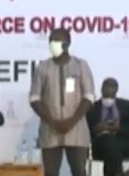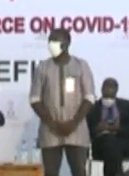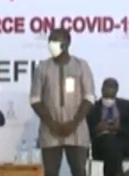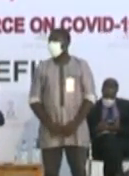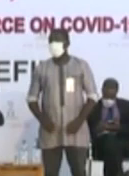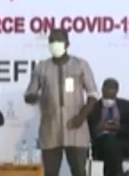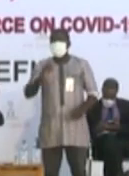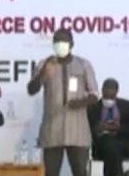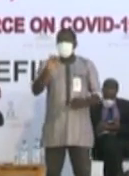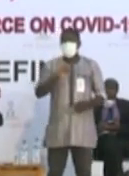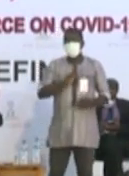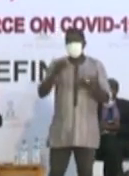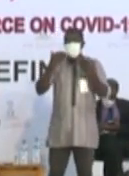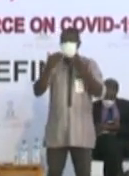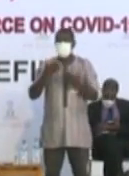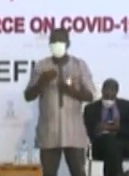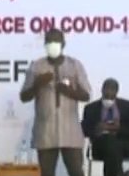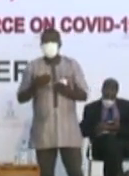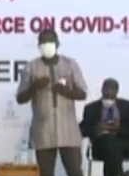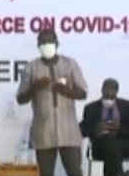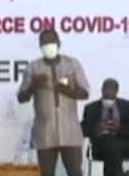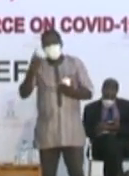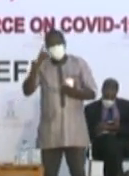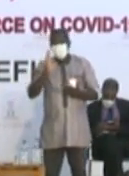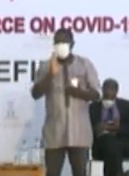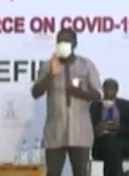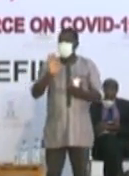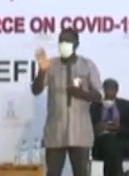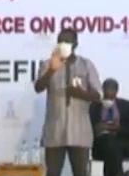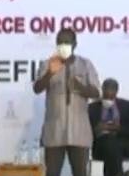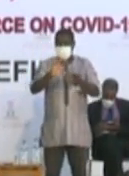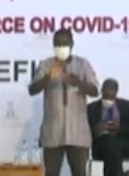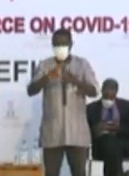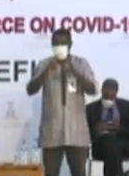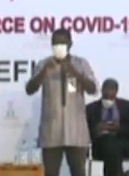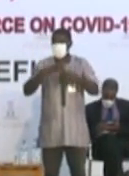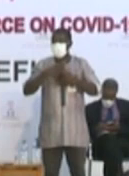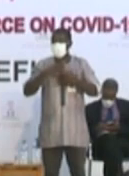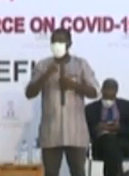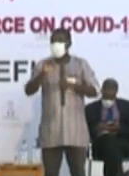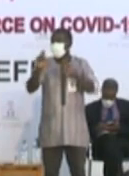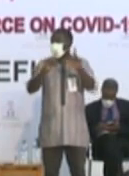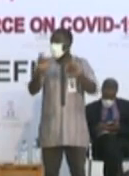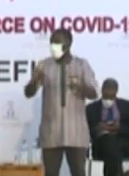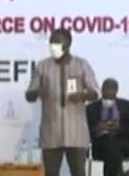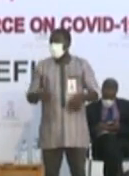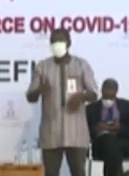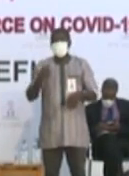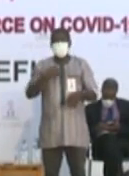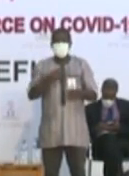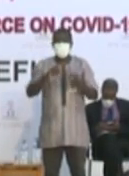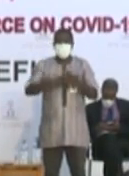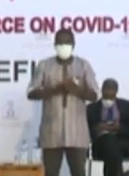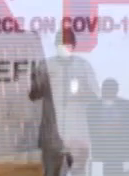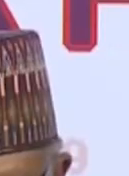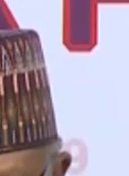So I thank you for your very interesting questions, and we'll start at the beginning. The